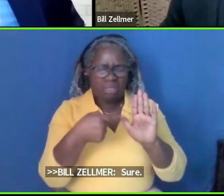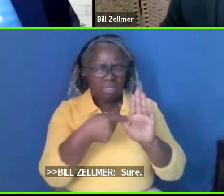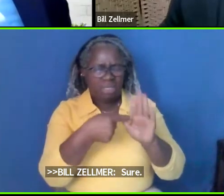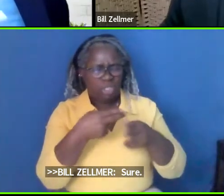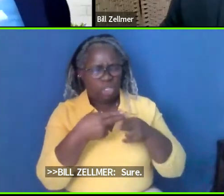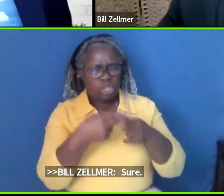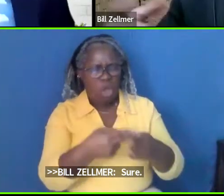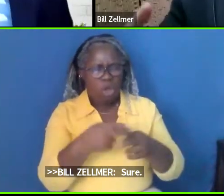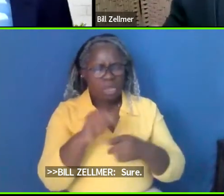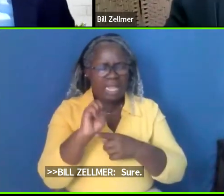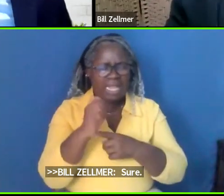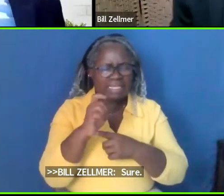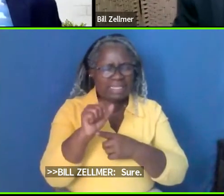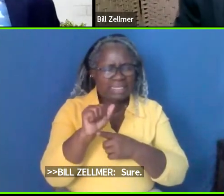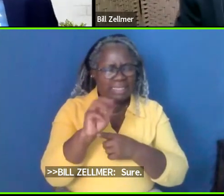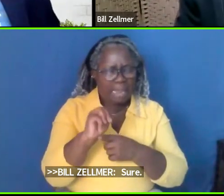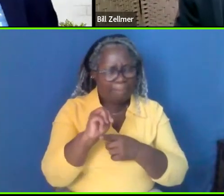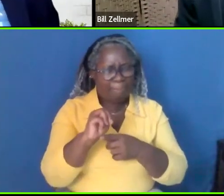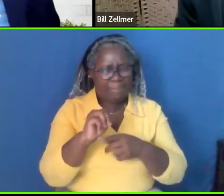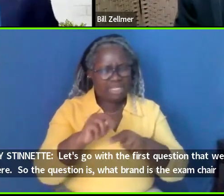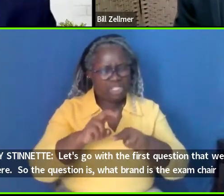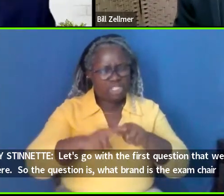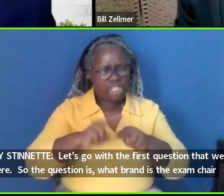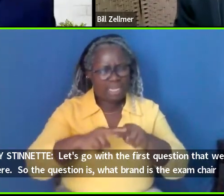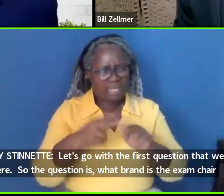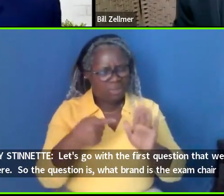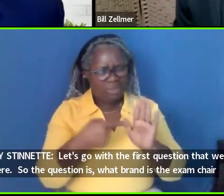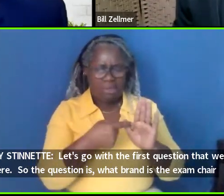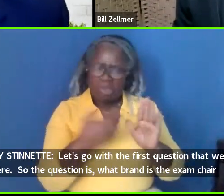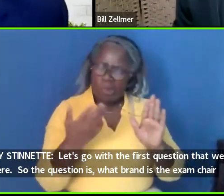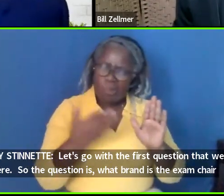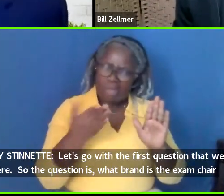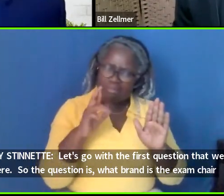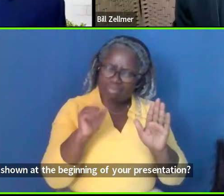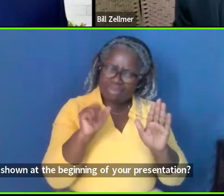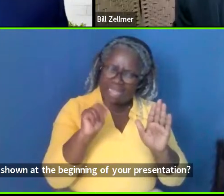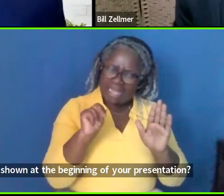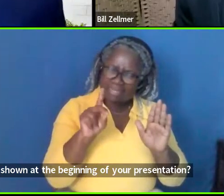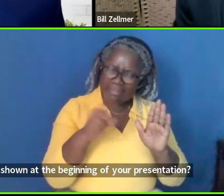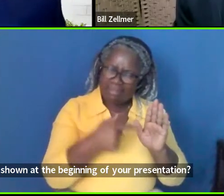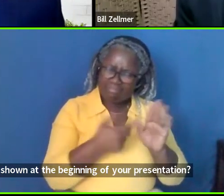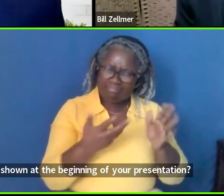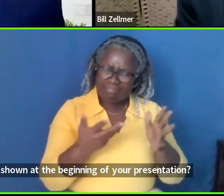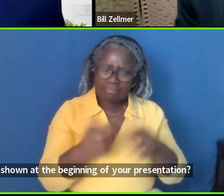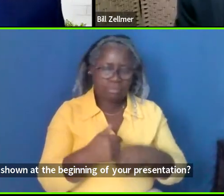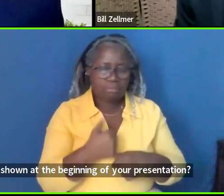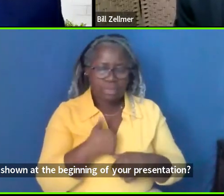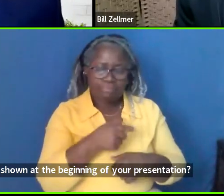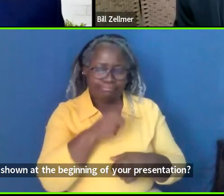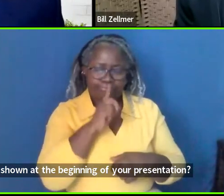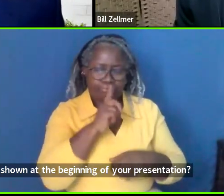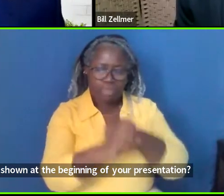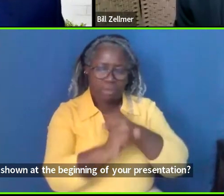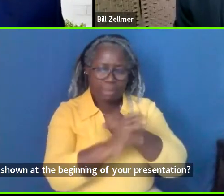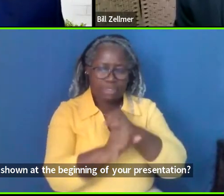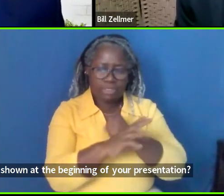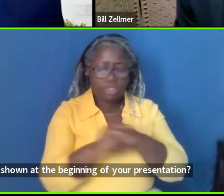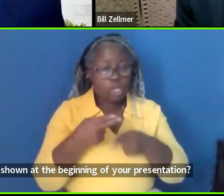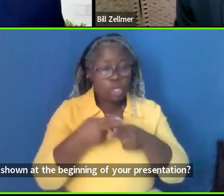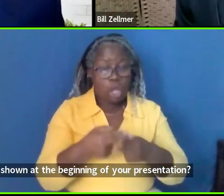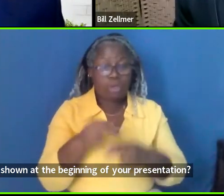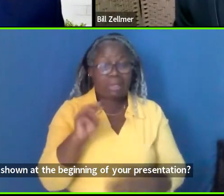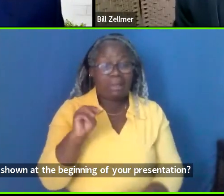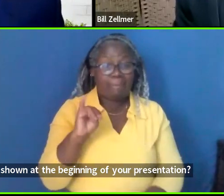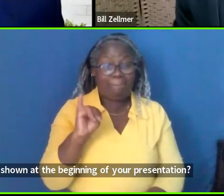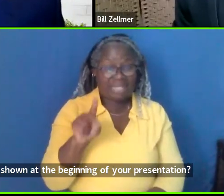I was reluctant to say that because it's not a sales pitch. But yeah, we use the Midmark. This is Midmark 626 is the model